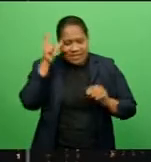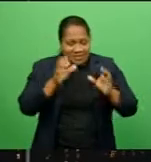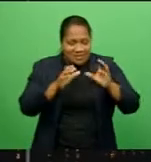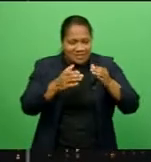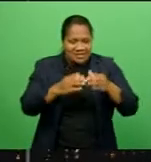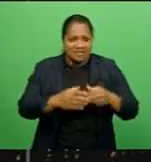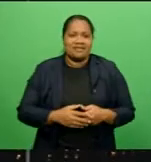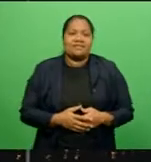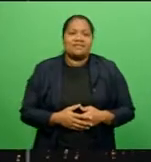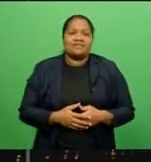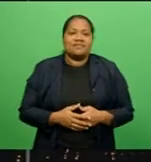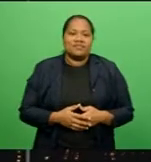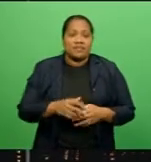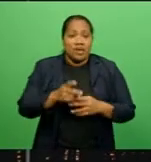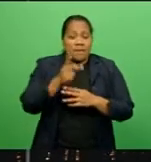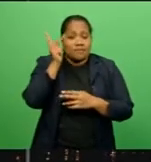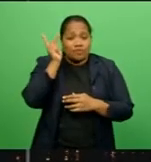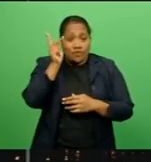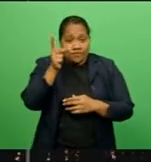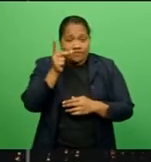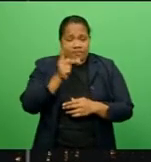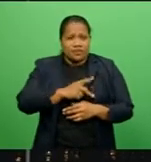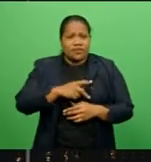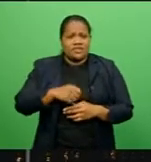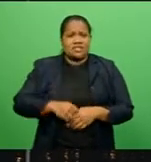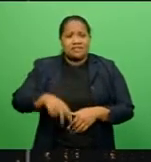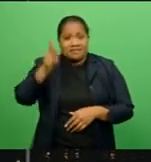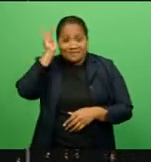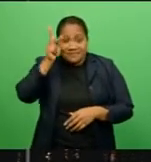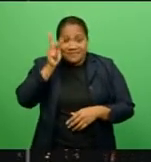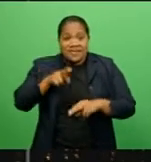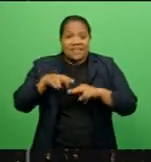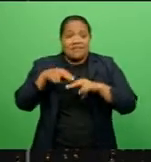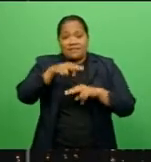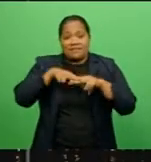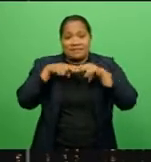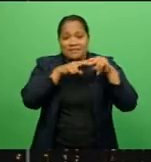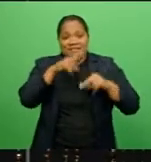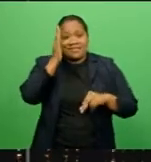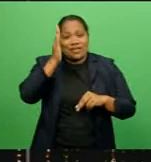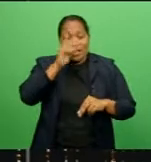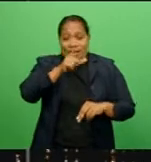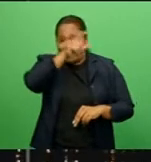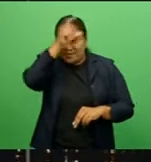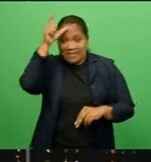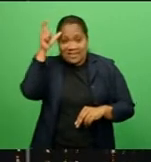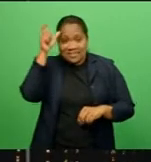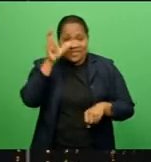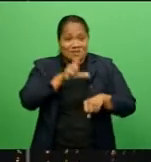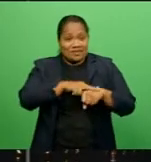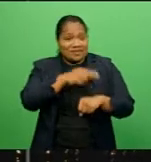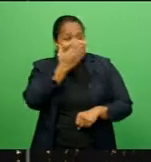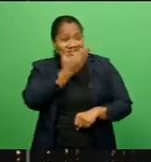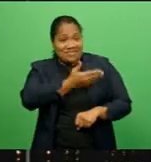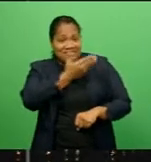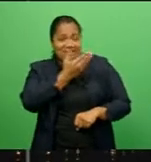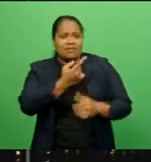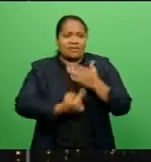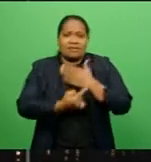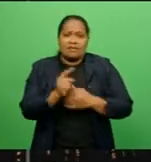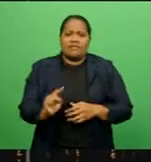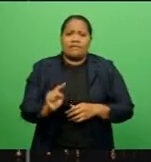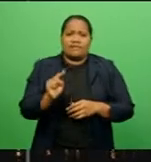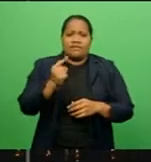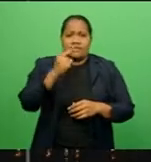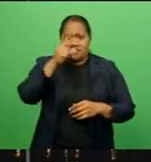An associate professor at the Fiji School of Nursing, Dr. Wundiniambola was the first Fijian to attain a Dean